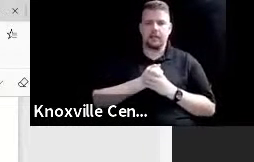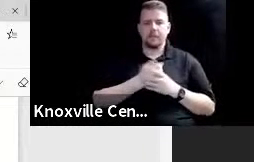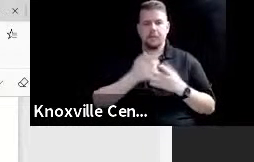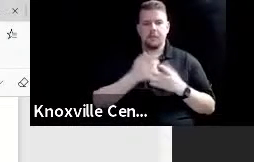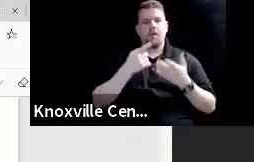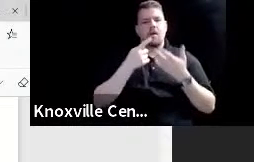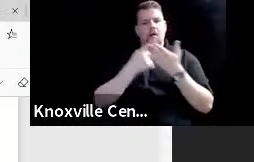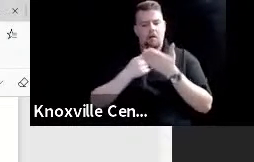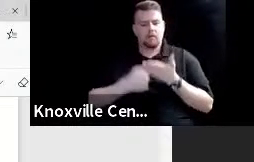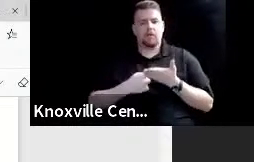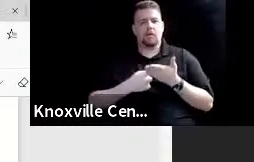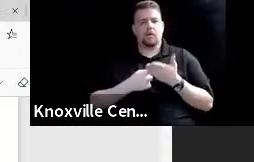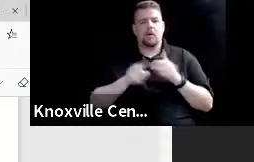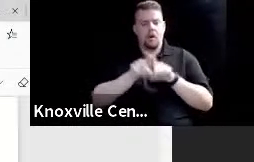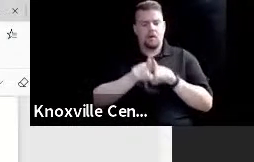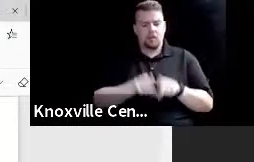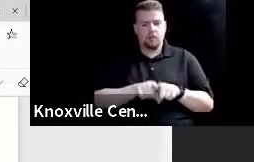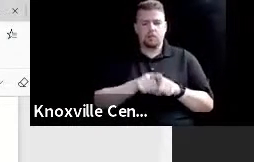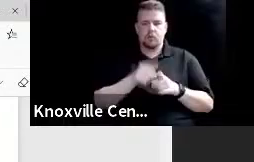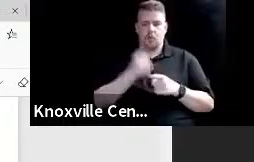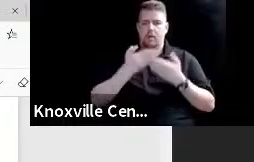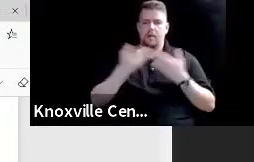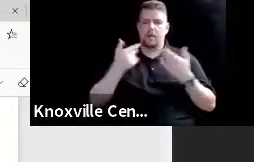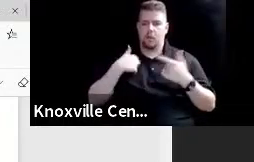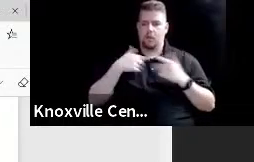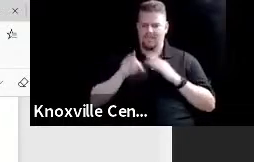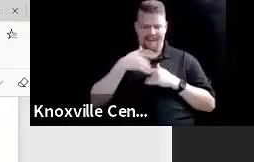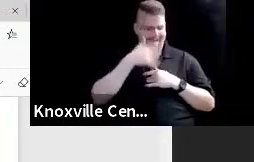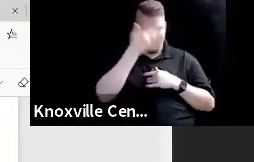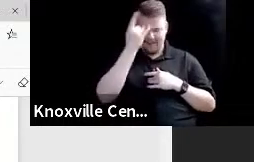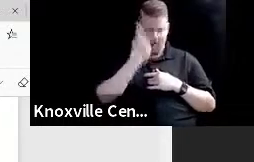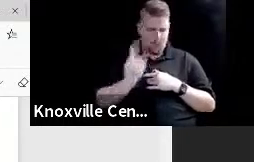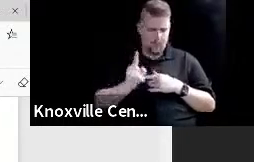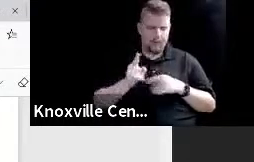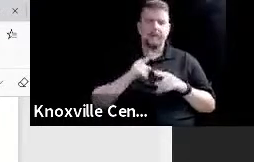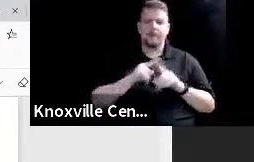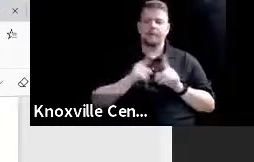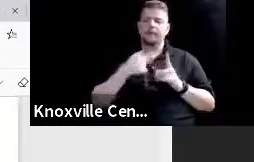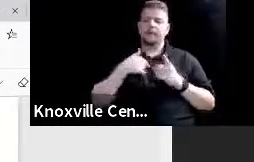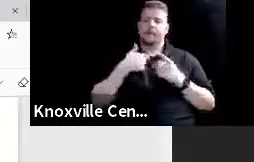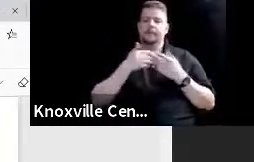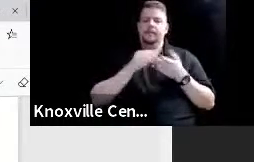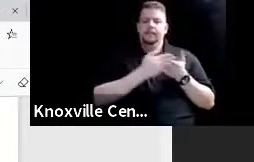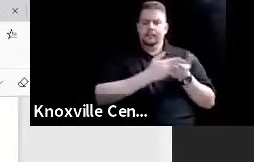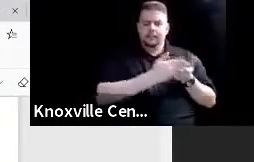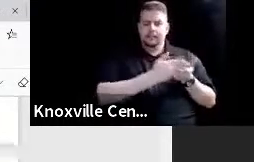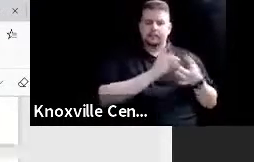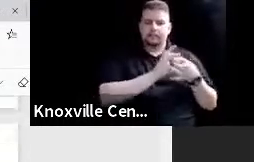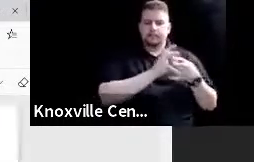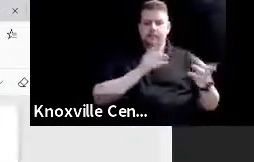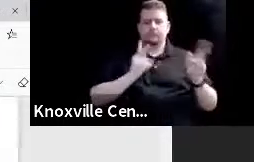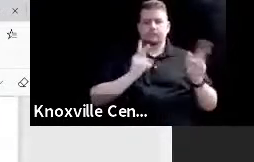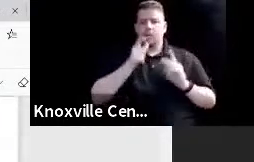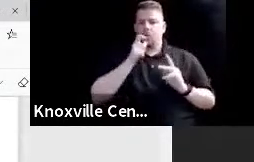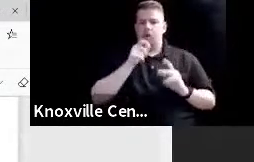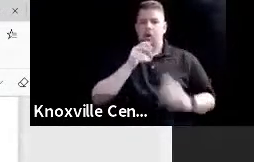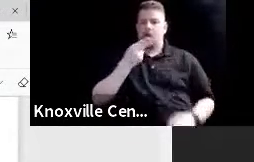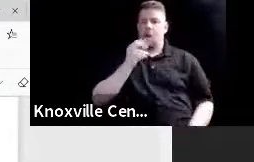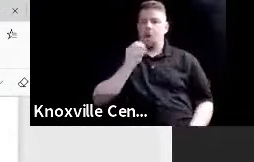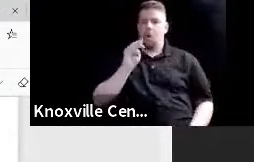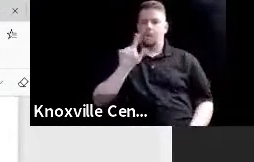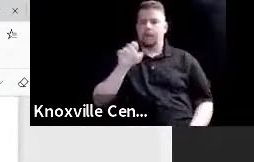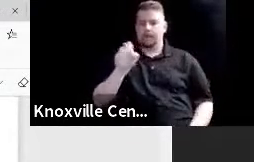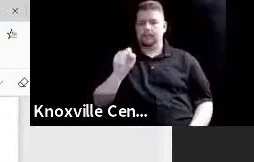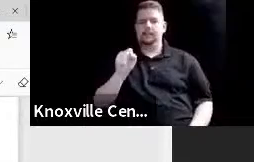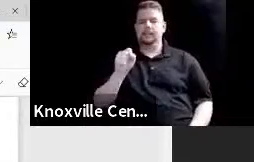it also, one of the things we found in, forget where, excluding individuals who are experiencing homelessness.